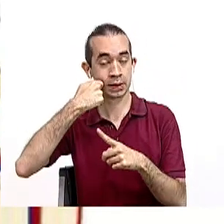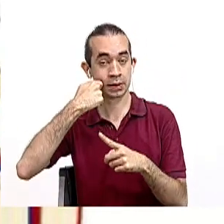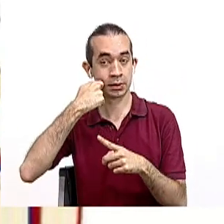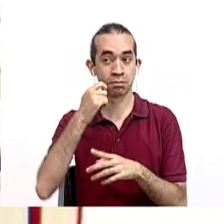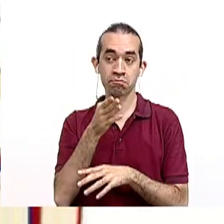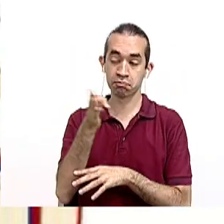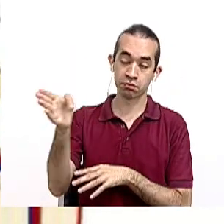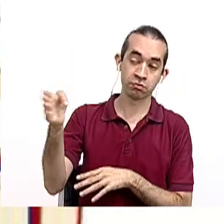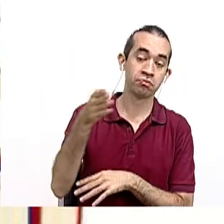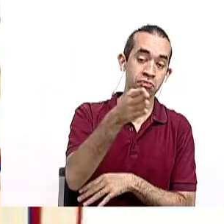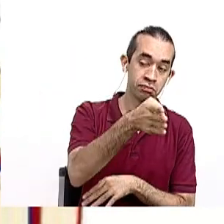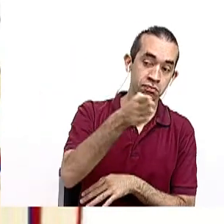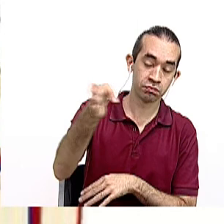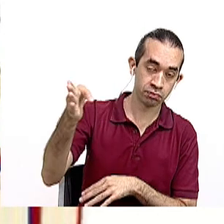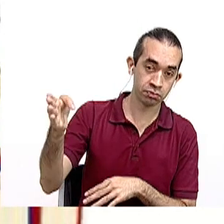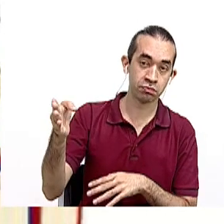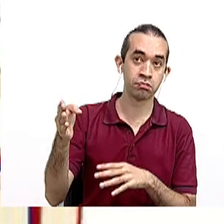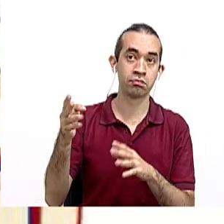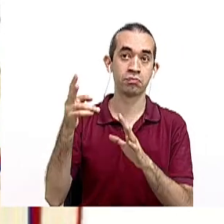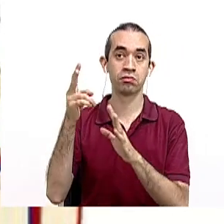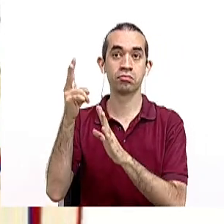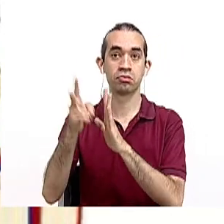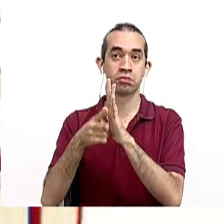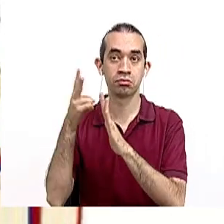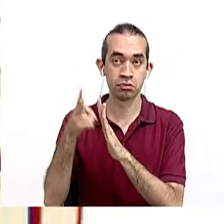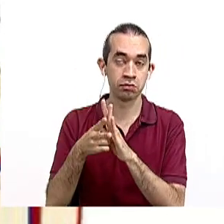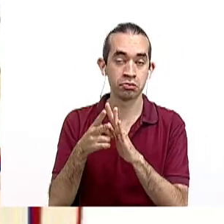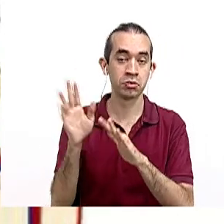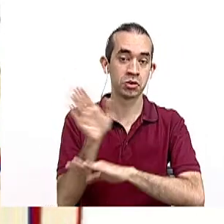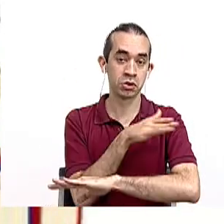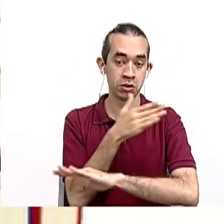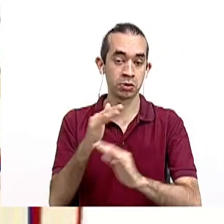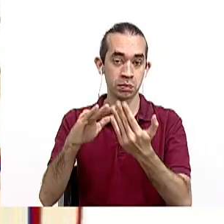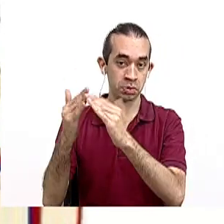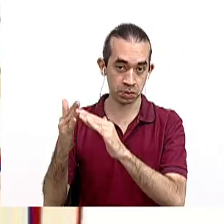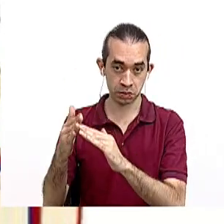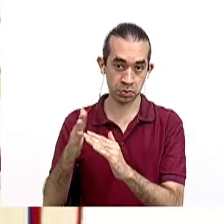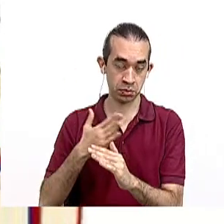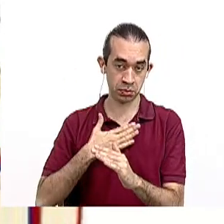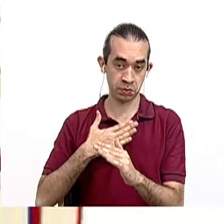give directions in a video song about places in my town?